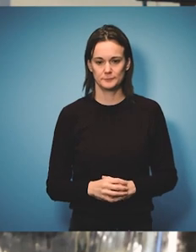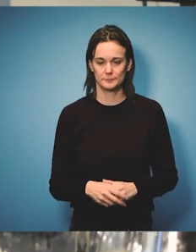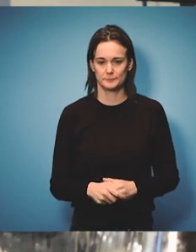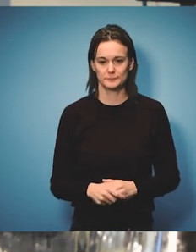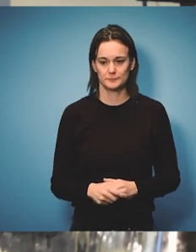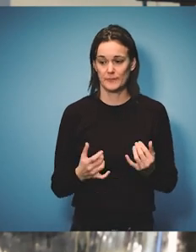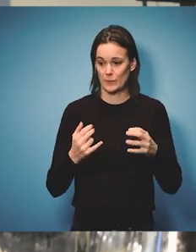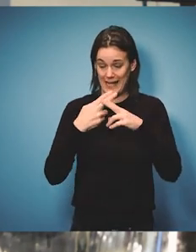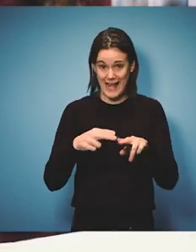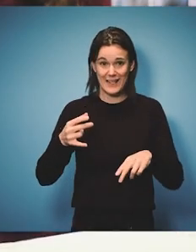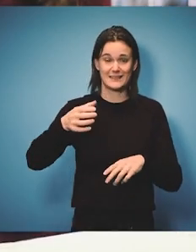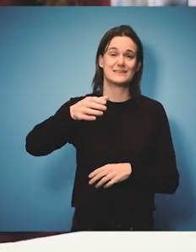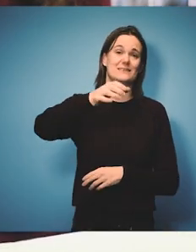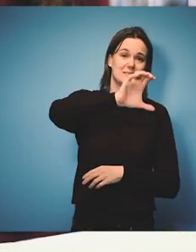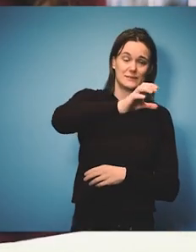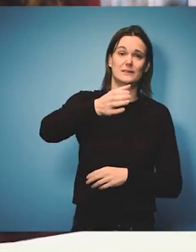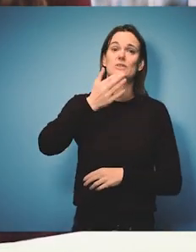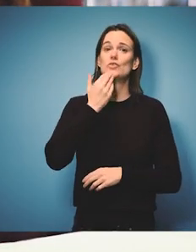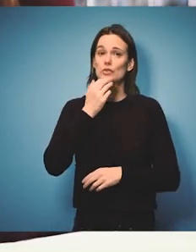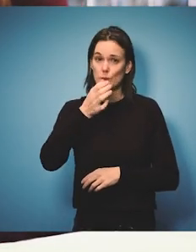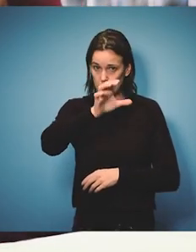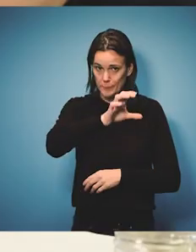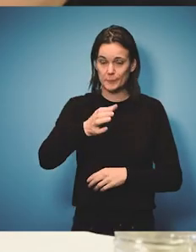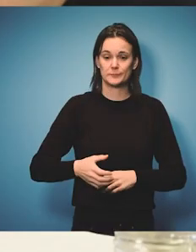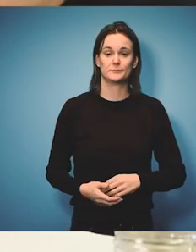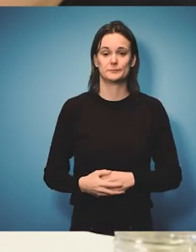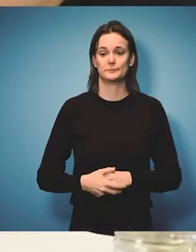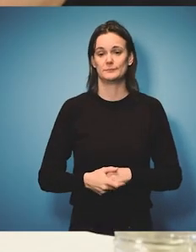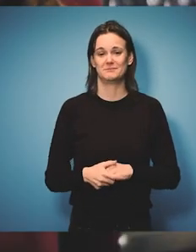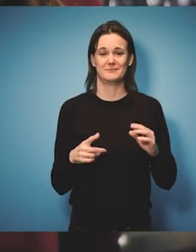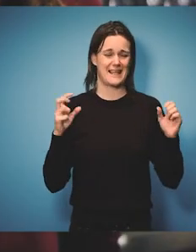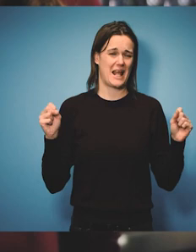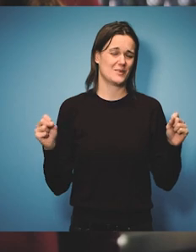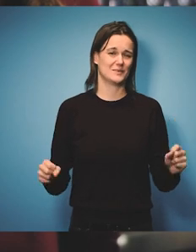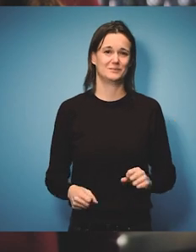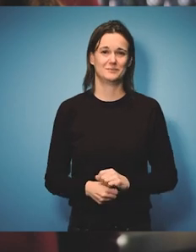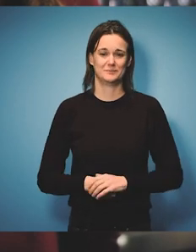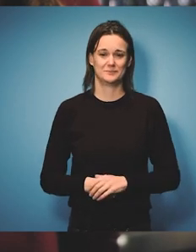the mixture, okay? And then I'm gonna add some of the sugar to start.